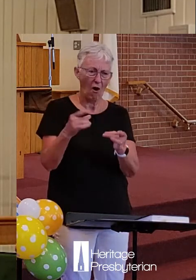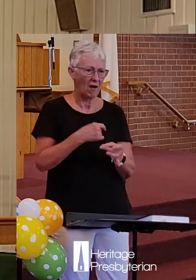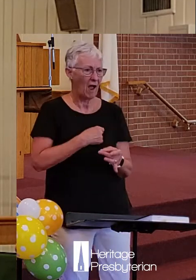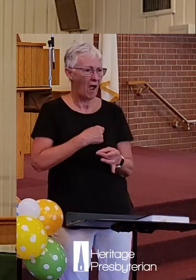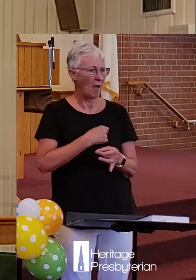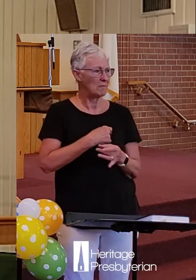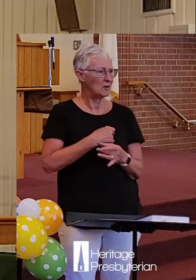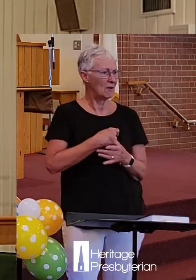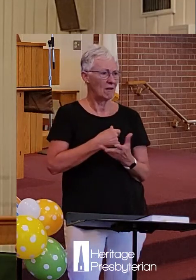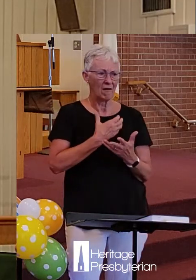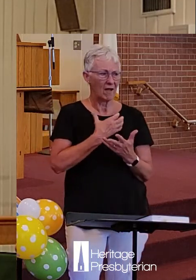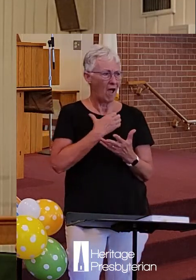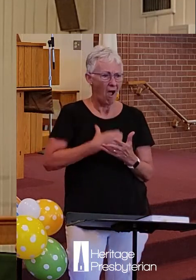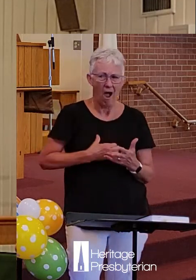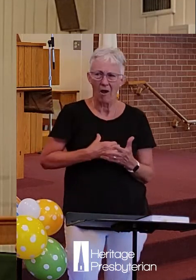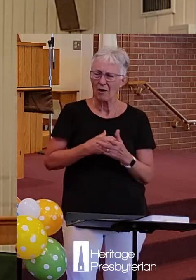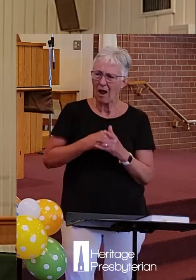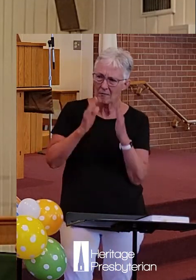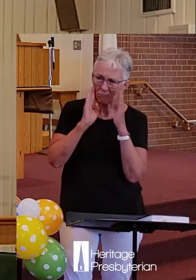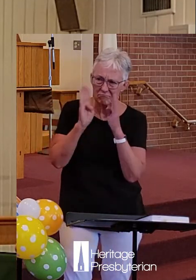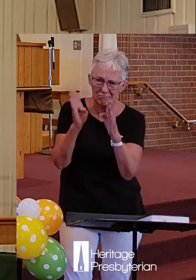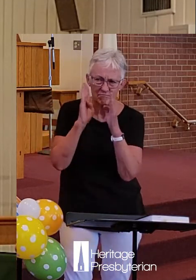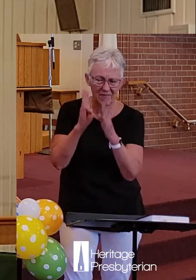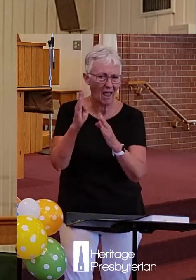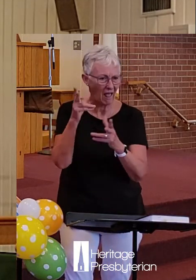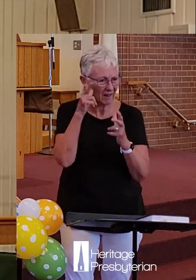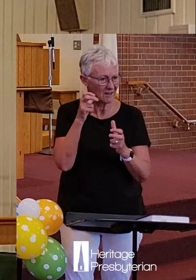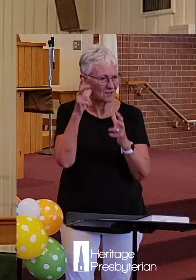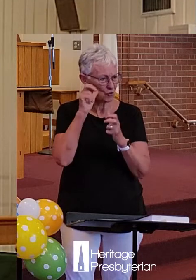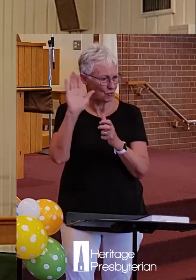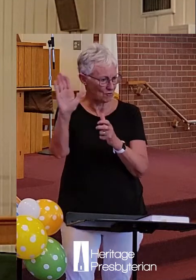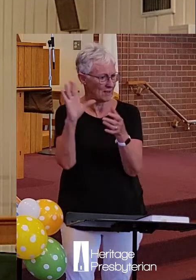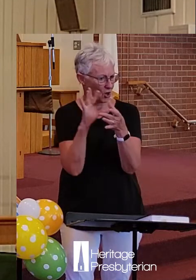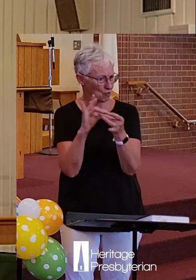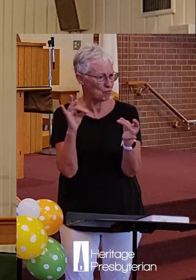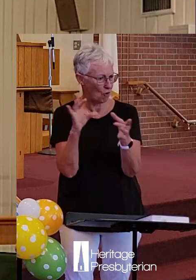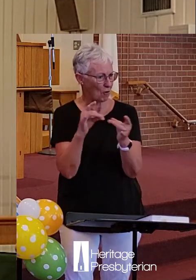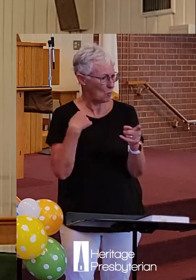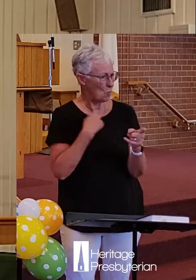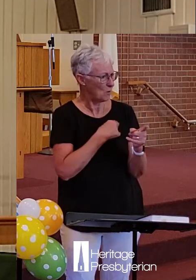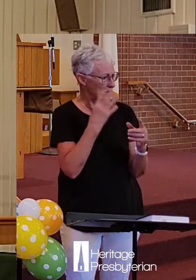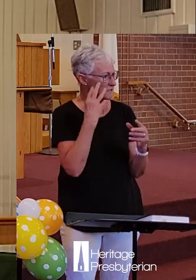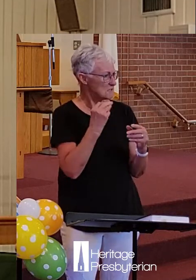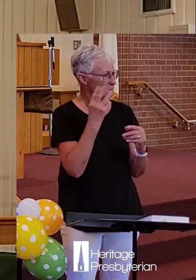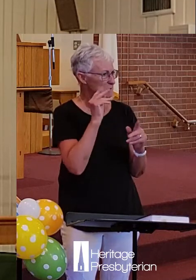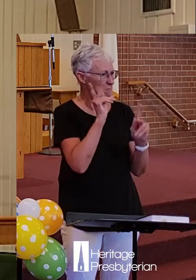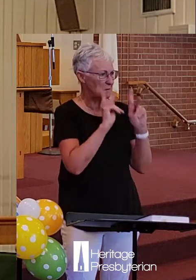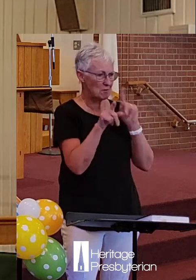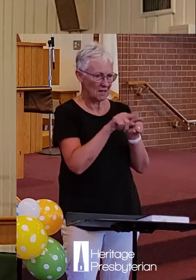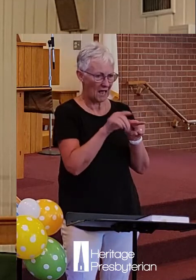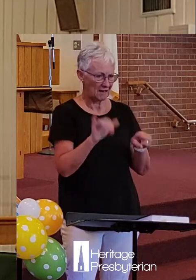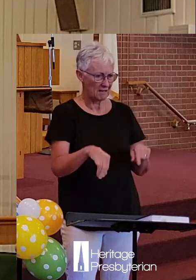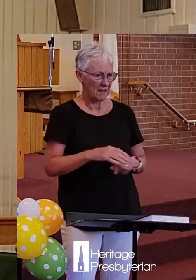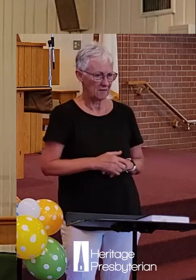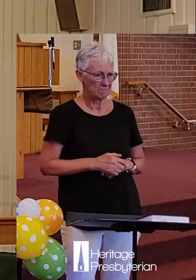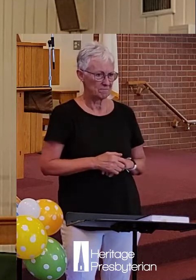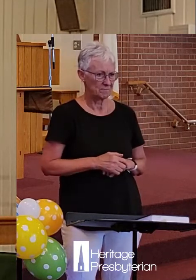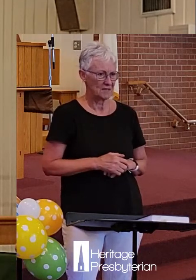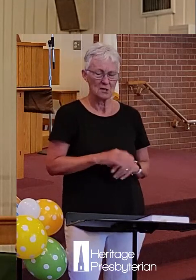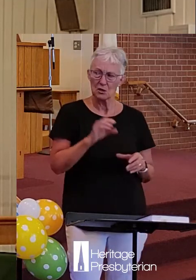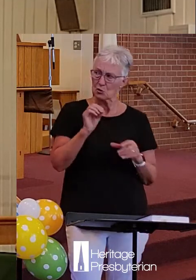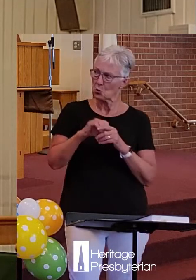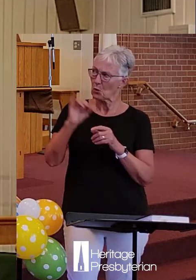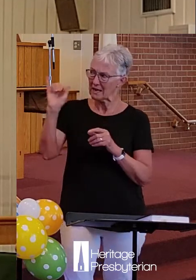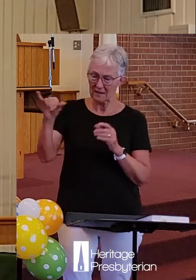But here in Christ, we see that perfect matching of sarx and soma, soul and body.